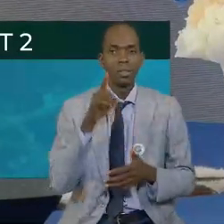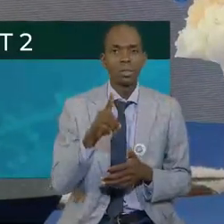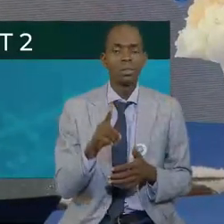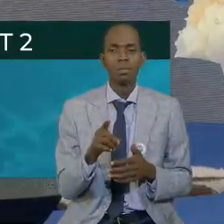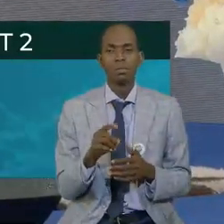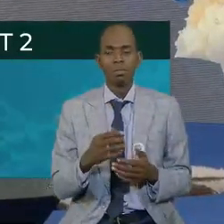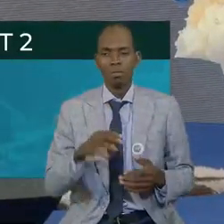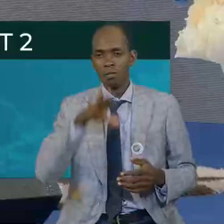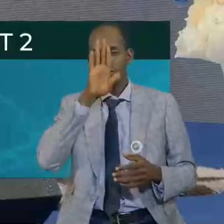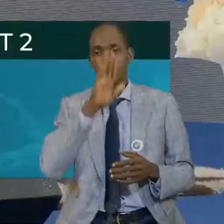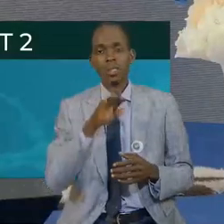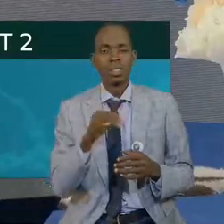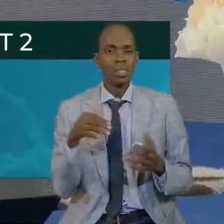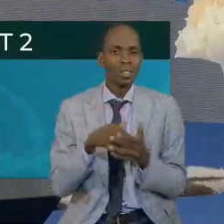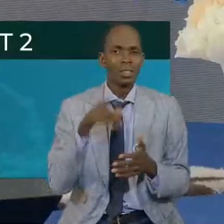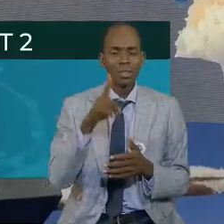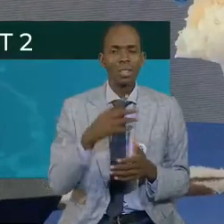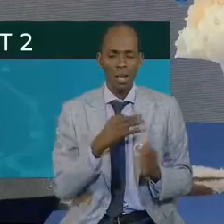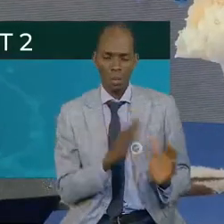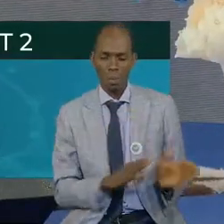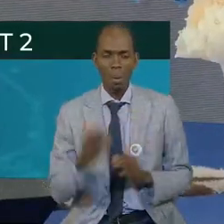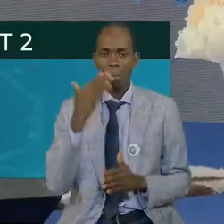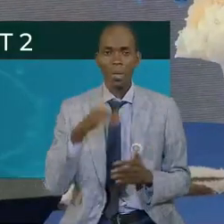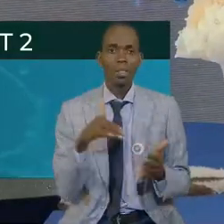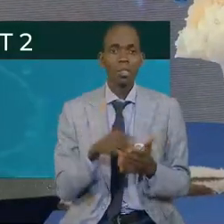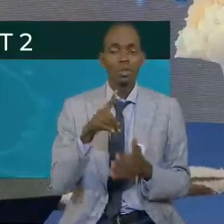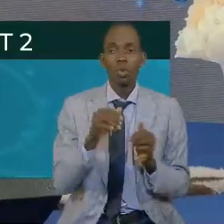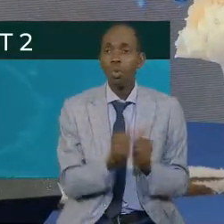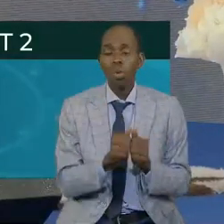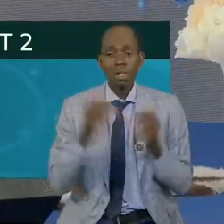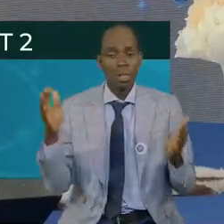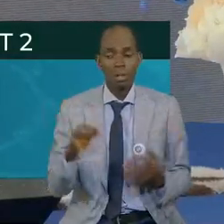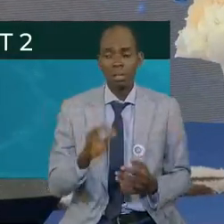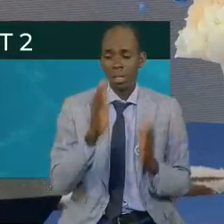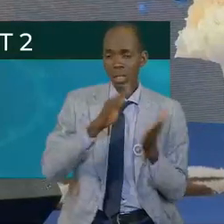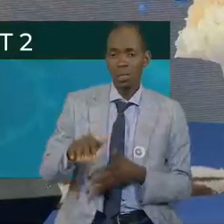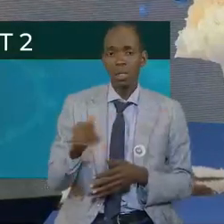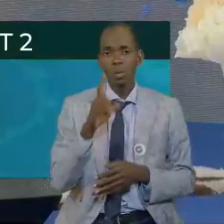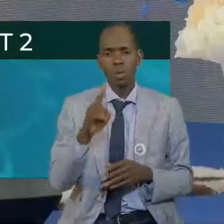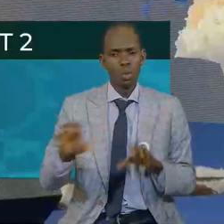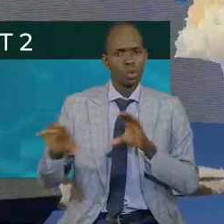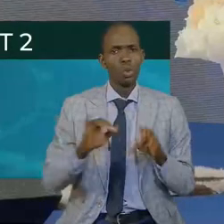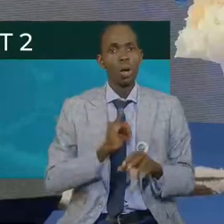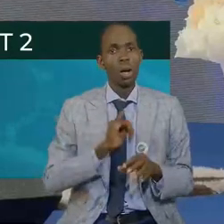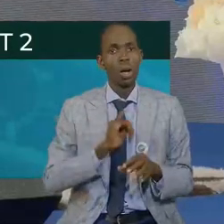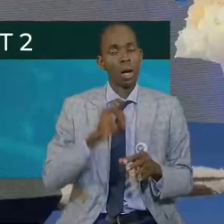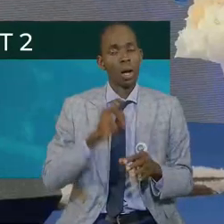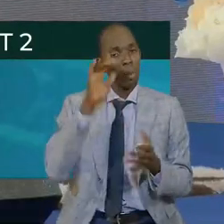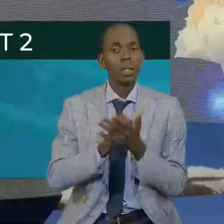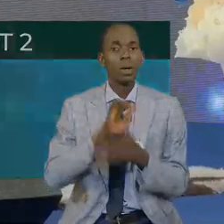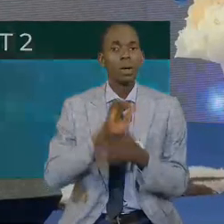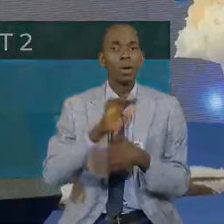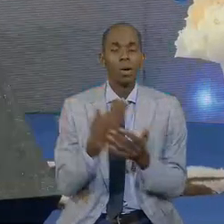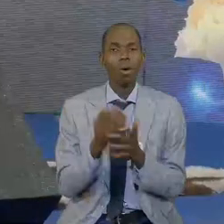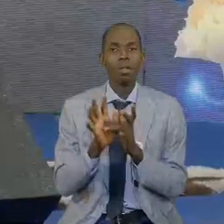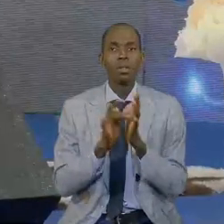they plotted against thee, all without exception. Do I believe that all scripture is given